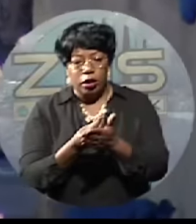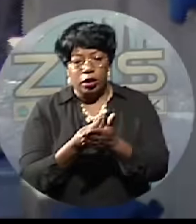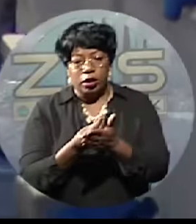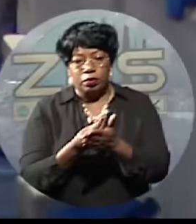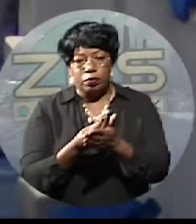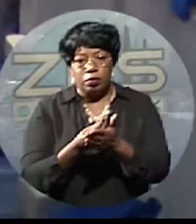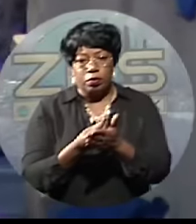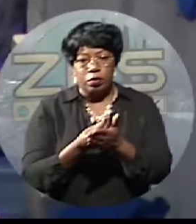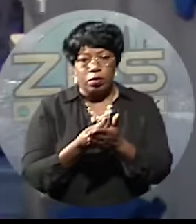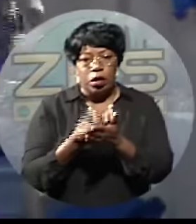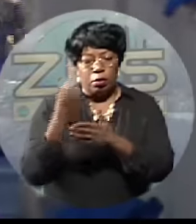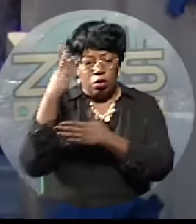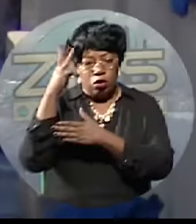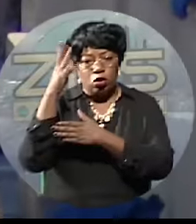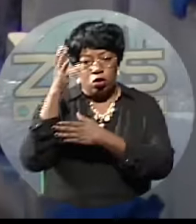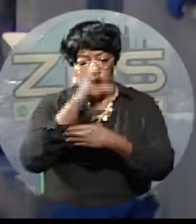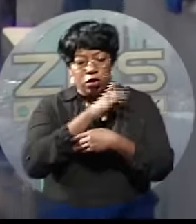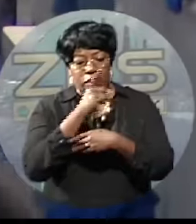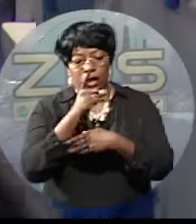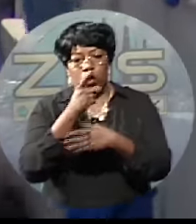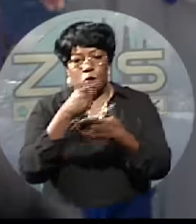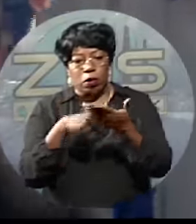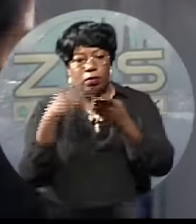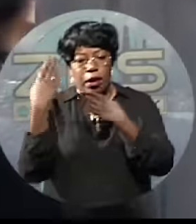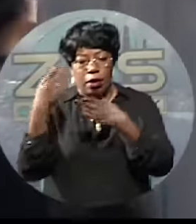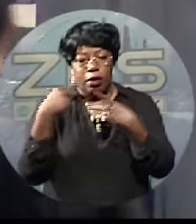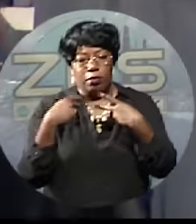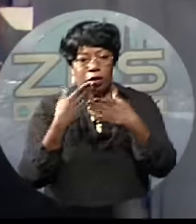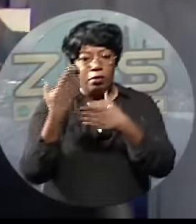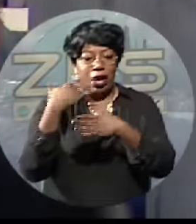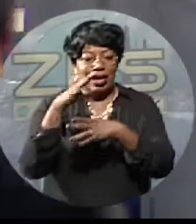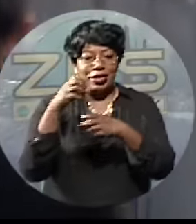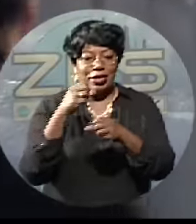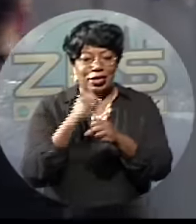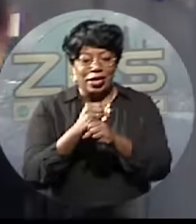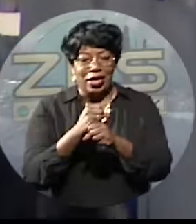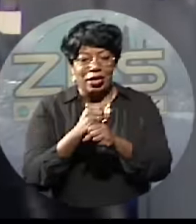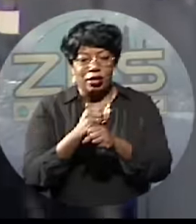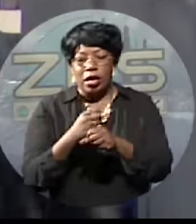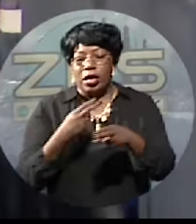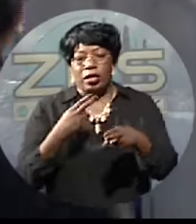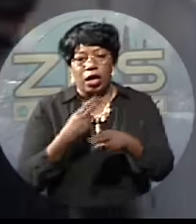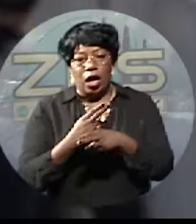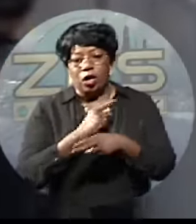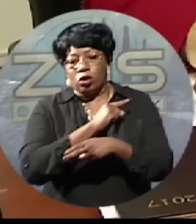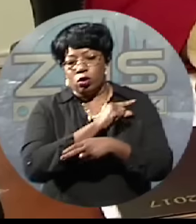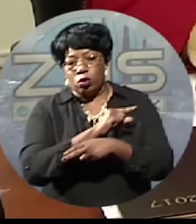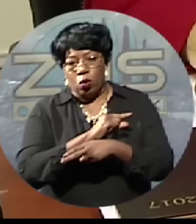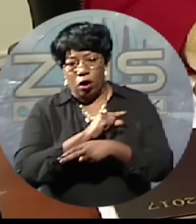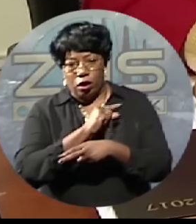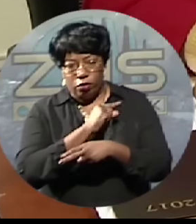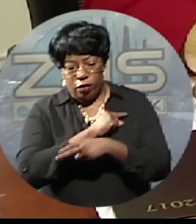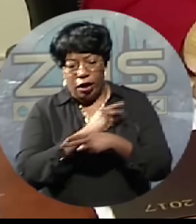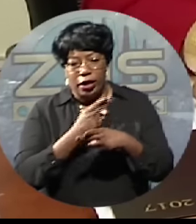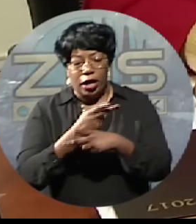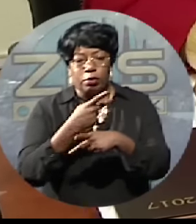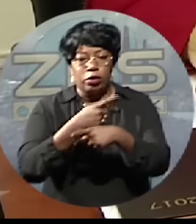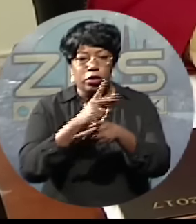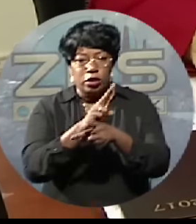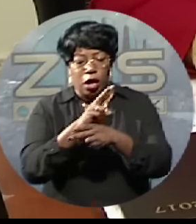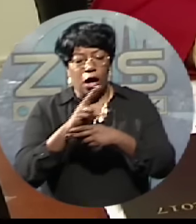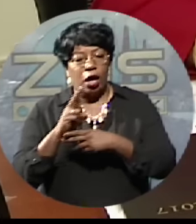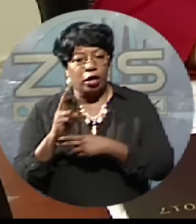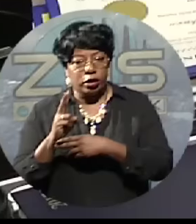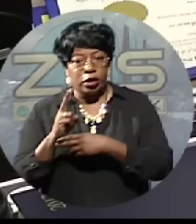Christie acknowledged that what the Bahamas has faced over the years is an unqualified, unproductive, and unskilled workforce that has made it difficult to